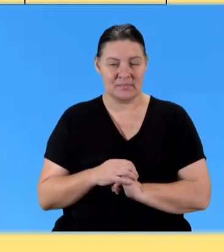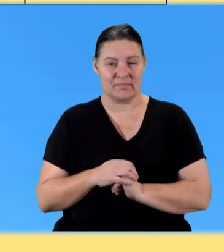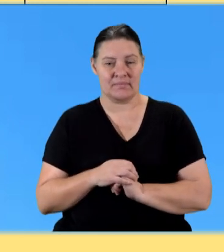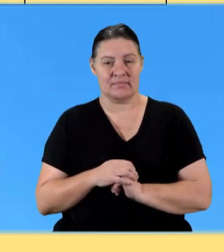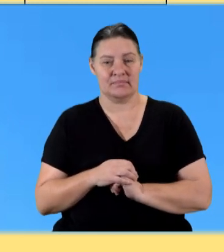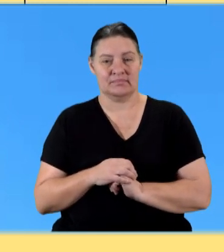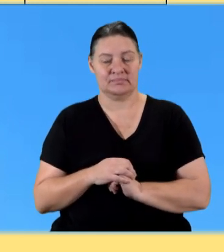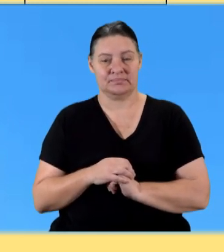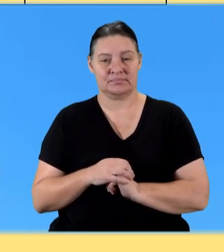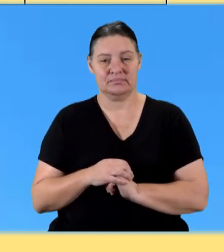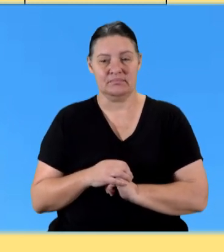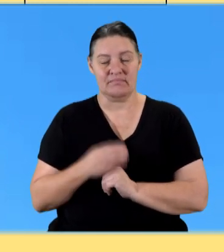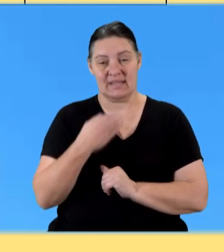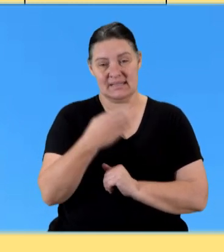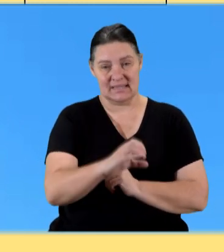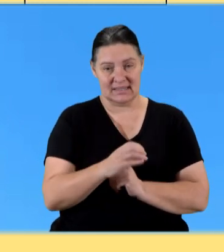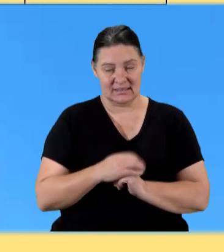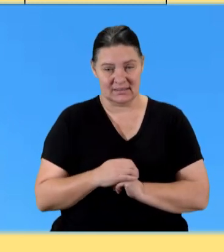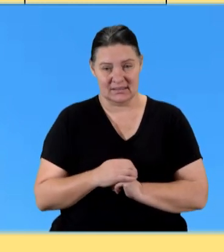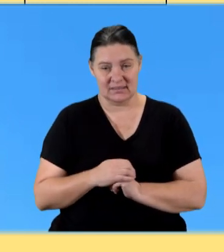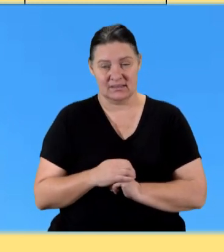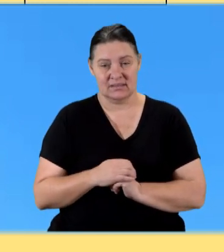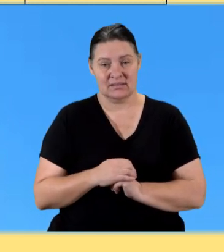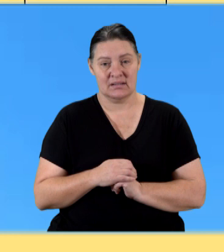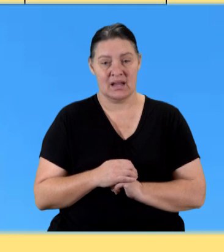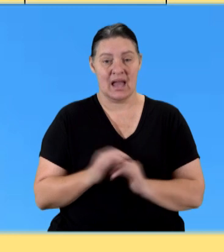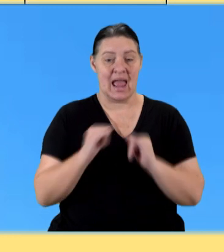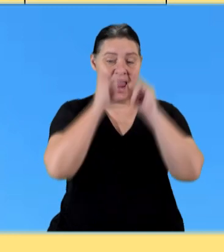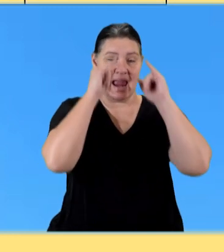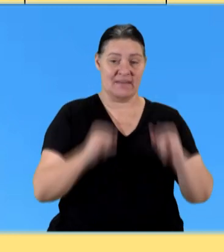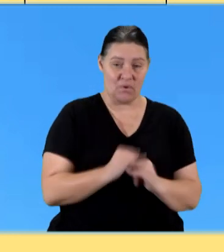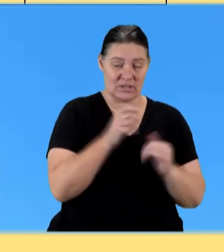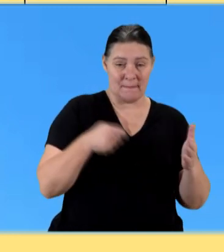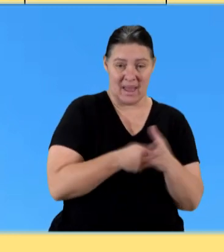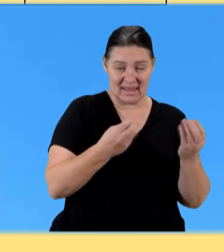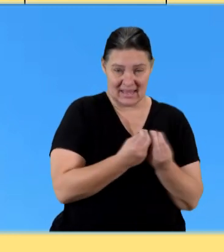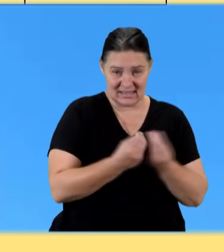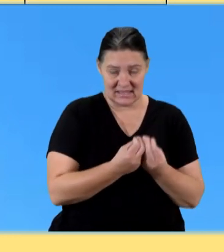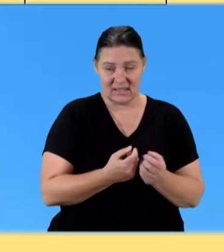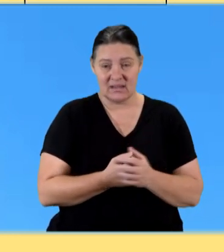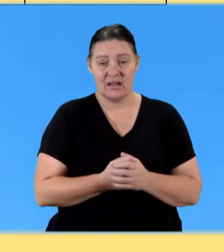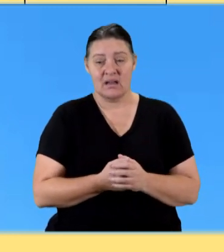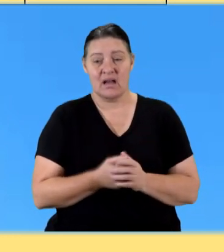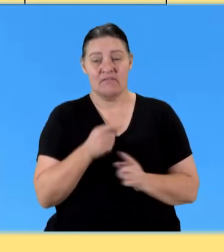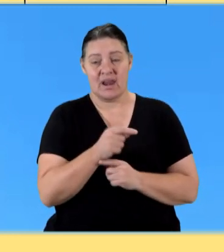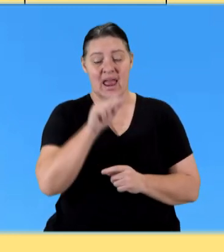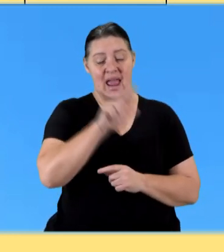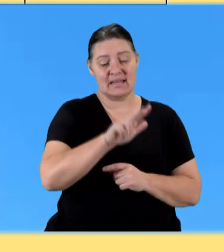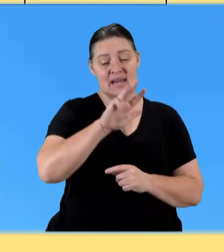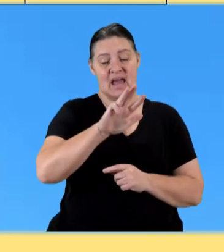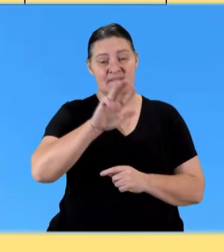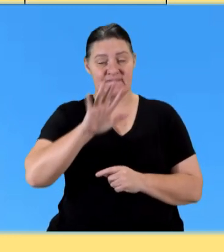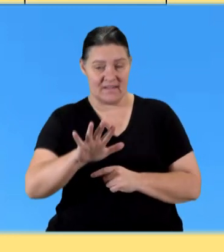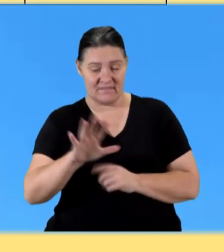creditors list. C, an invoice for goods bought from Sons Warehouse,